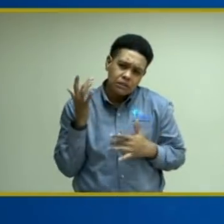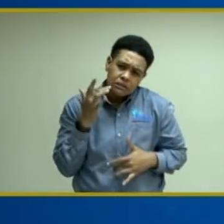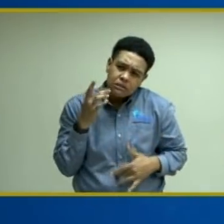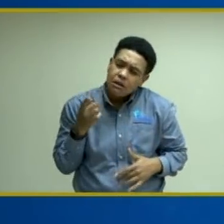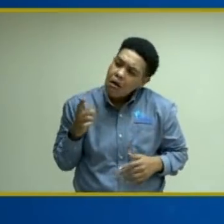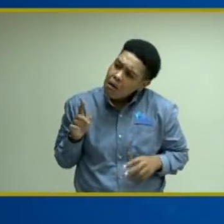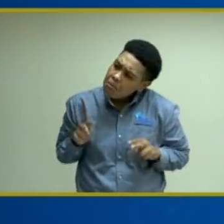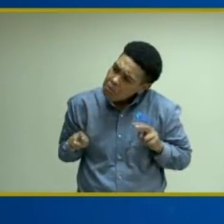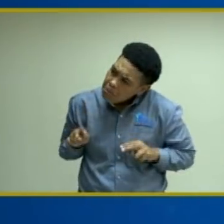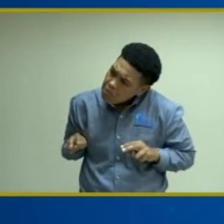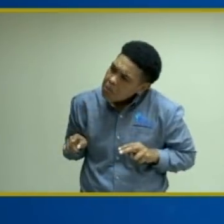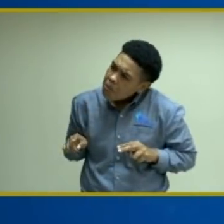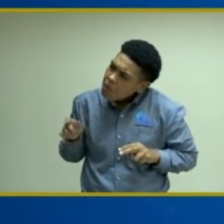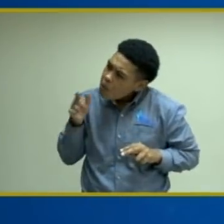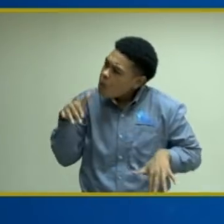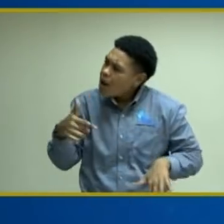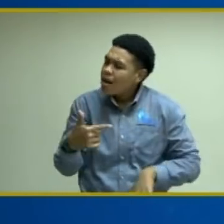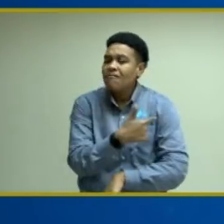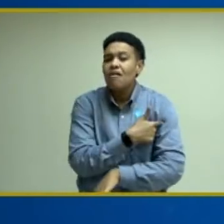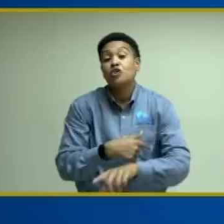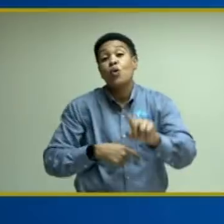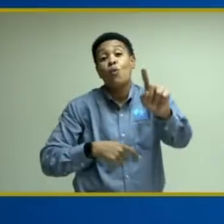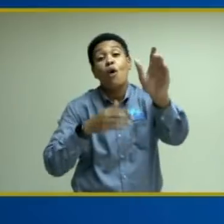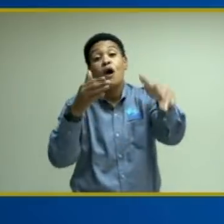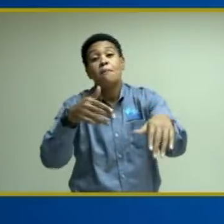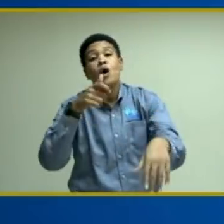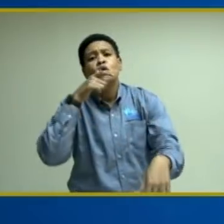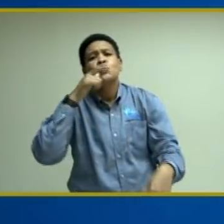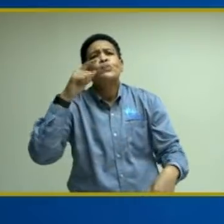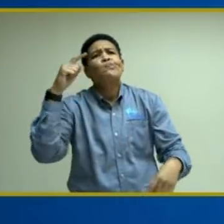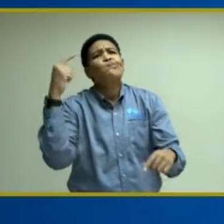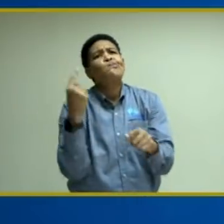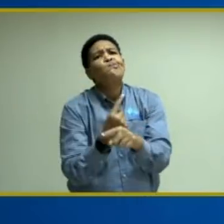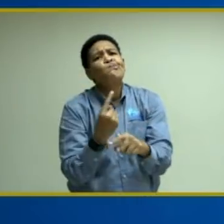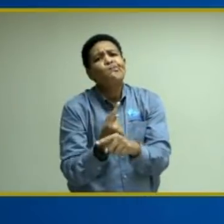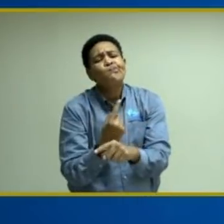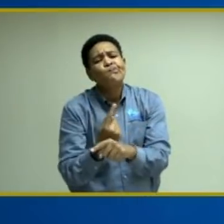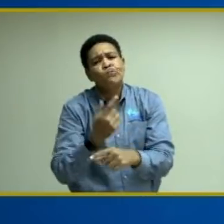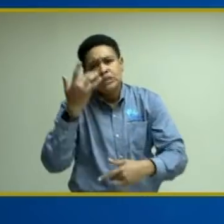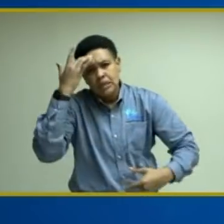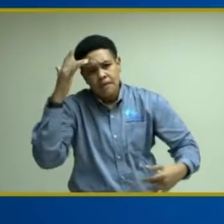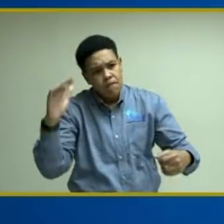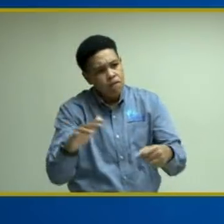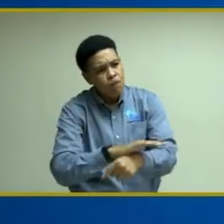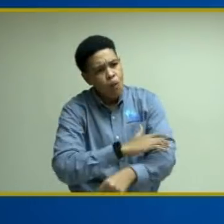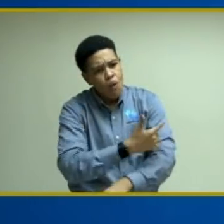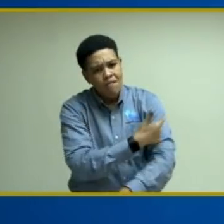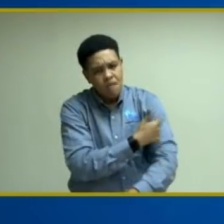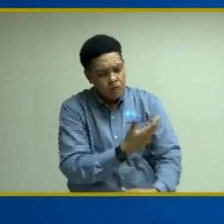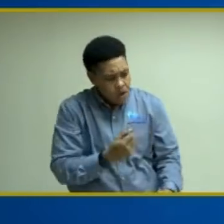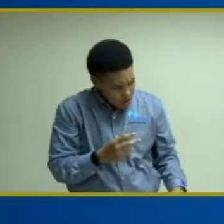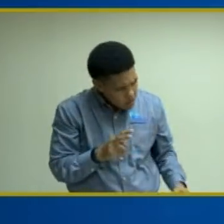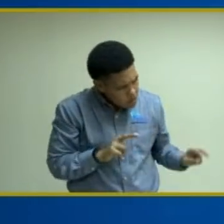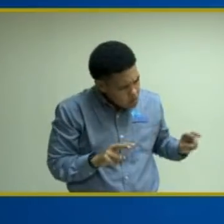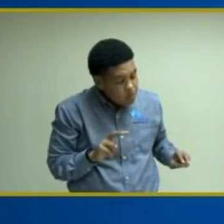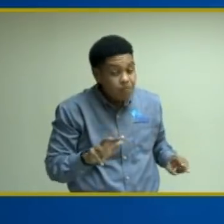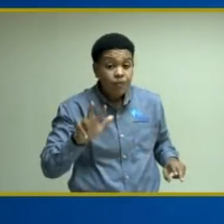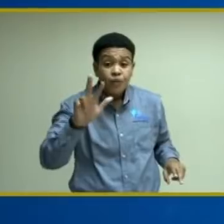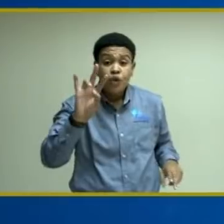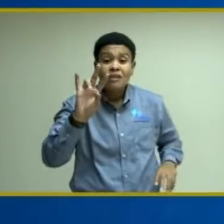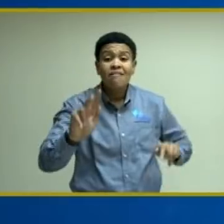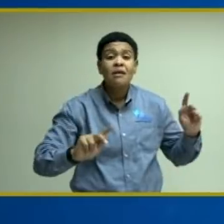were unvaccinated. 1 person that was moderately ill was fully vaccinated. We had